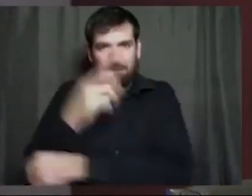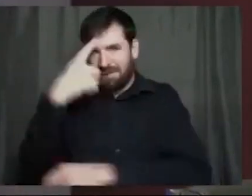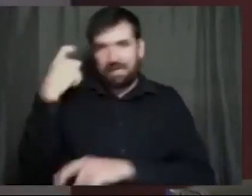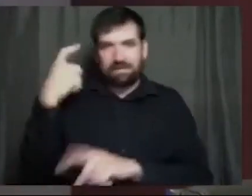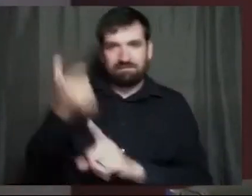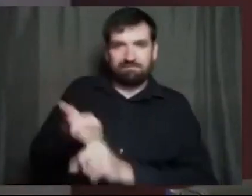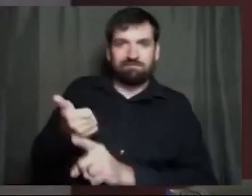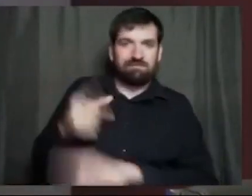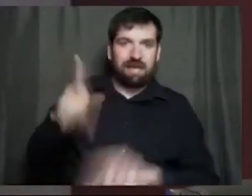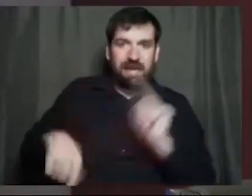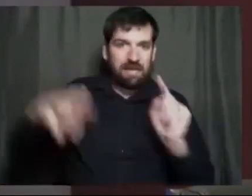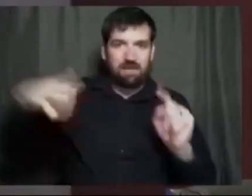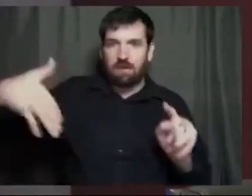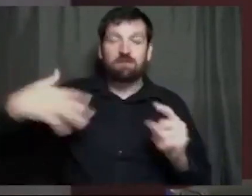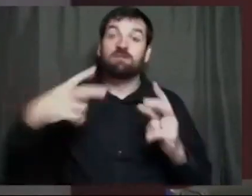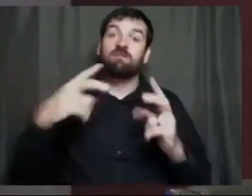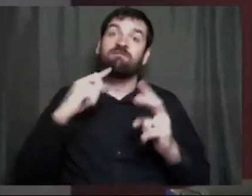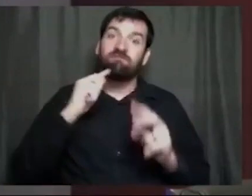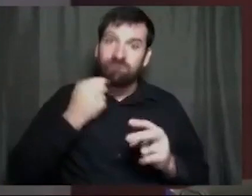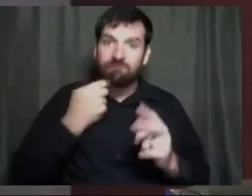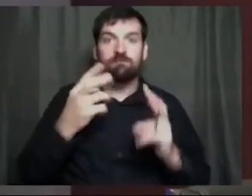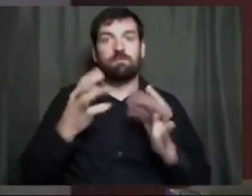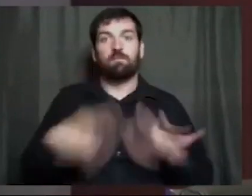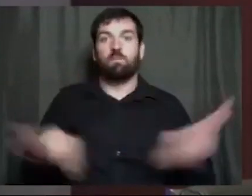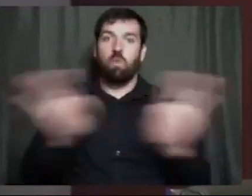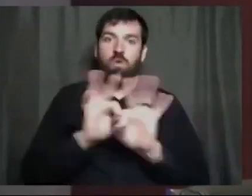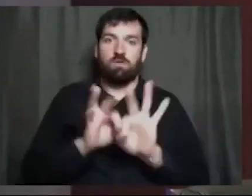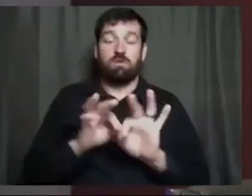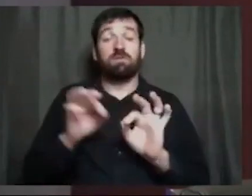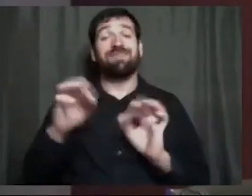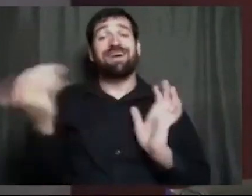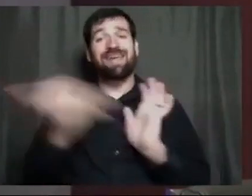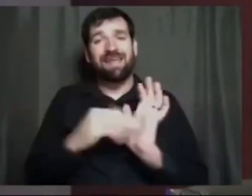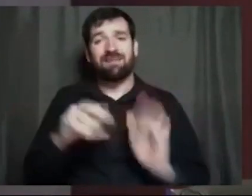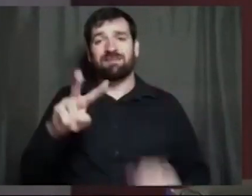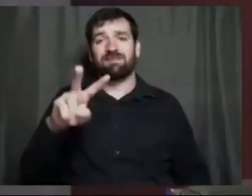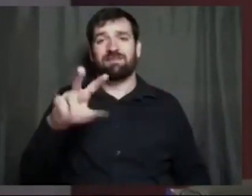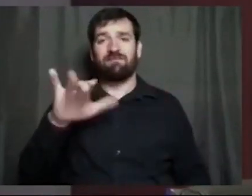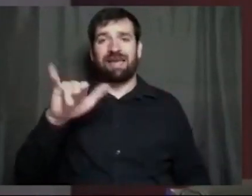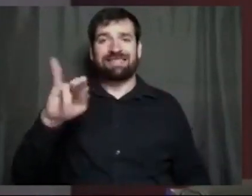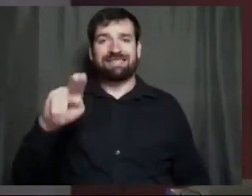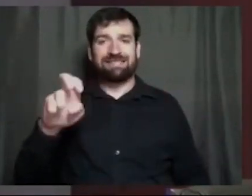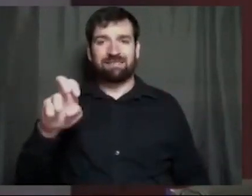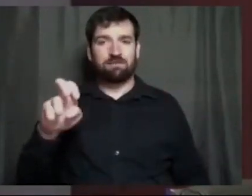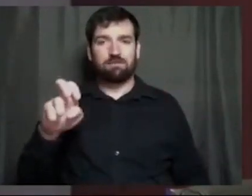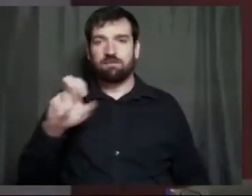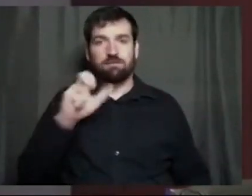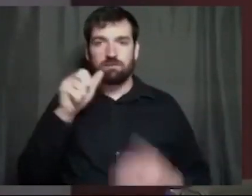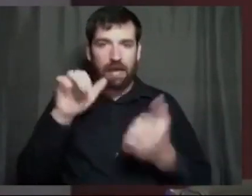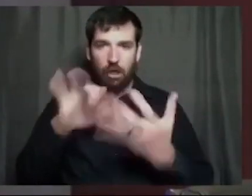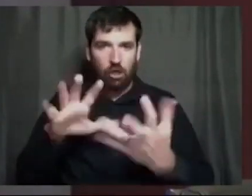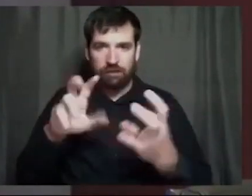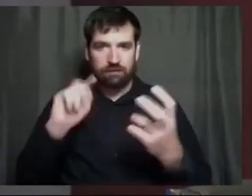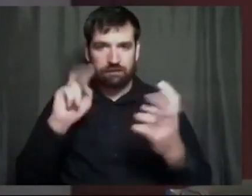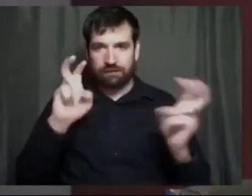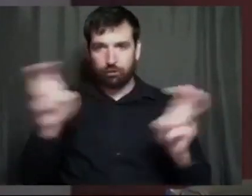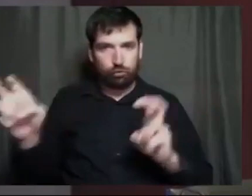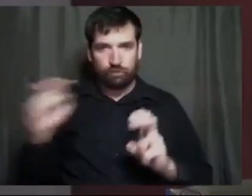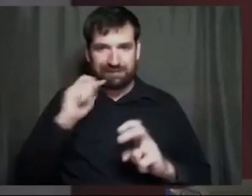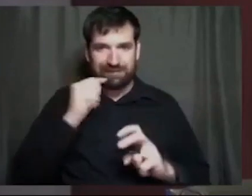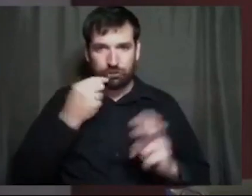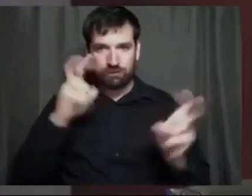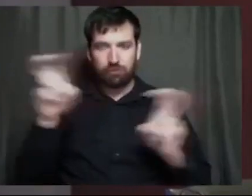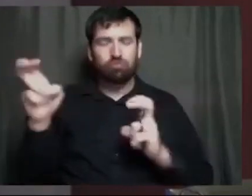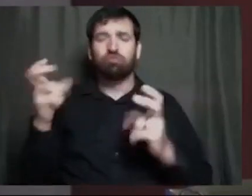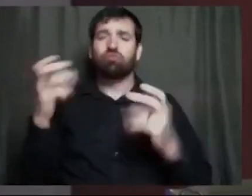them vaccinated as well. Again, the vaccine does not cause serious issues. We have great safety data, but